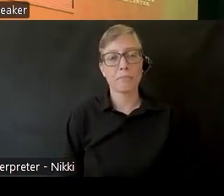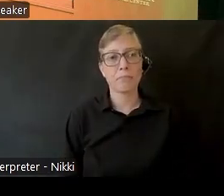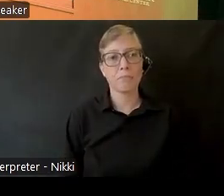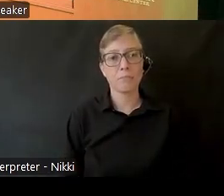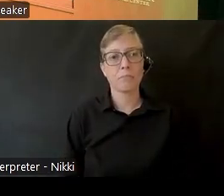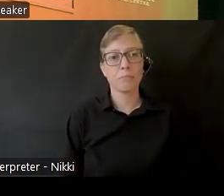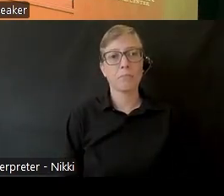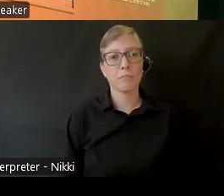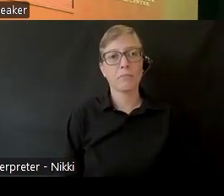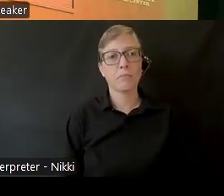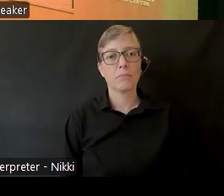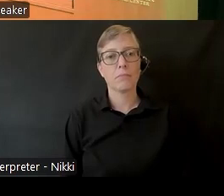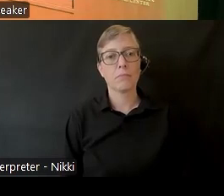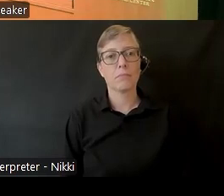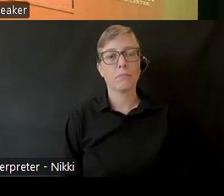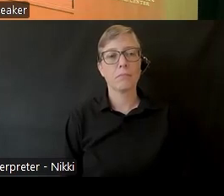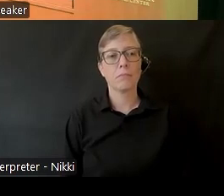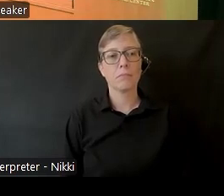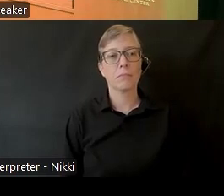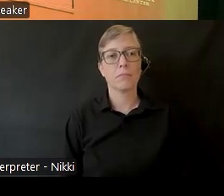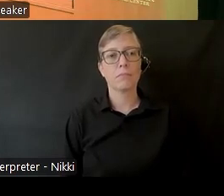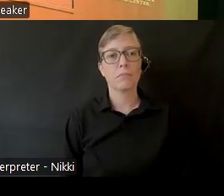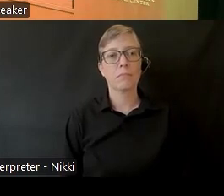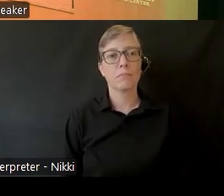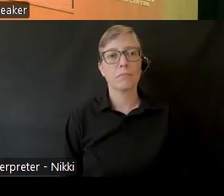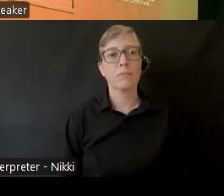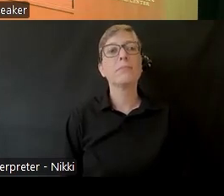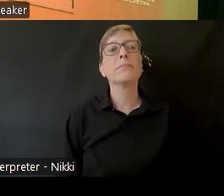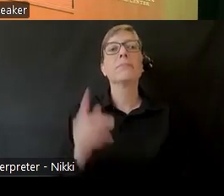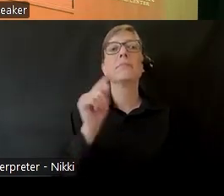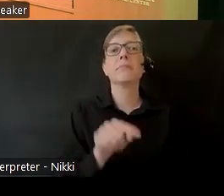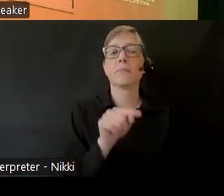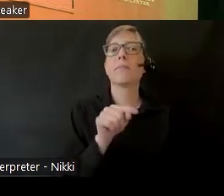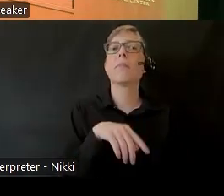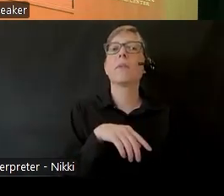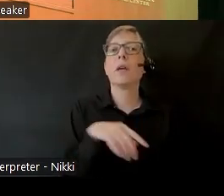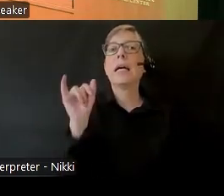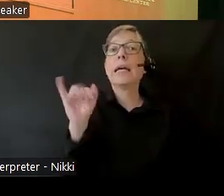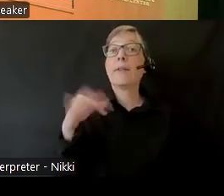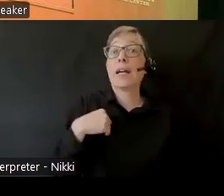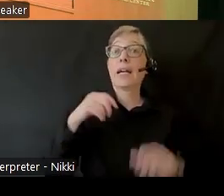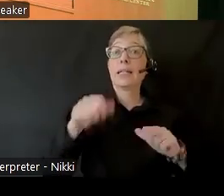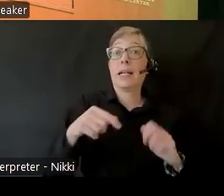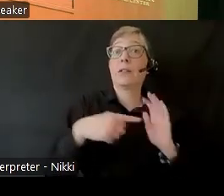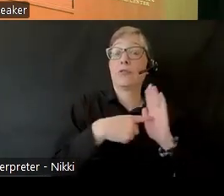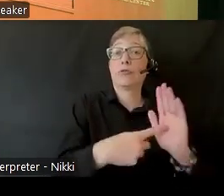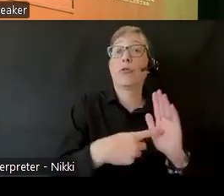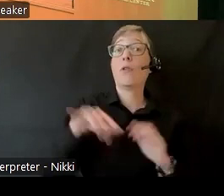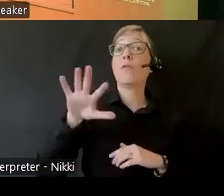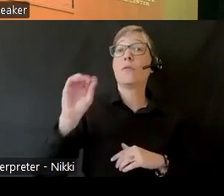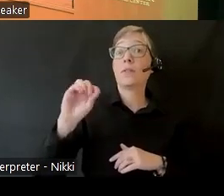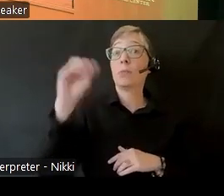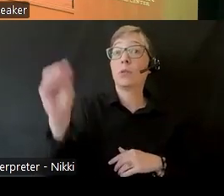So, like I said, then if I'm able to show and demonstrate 50% reduction in